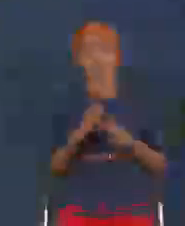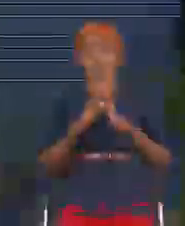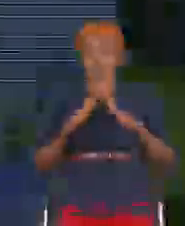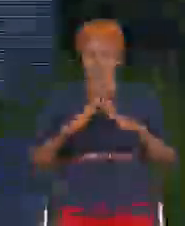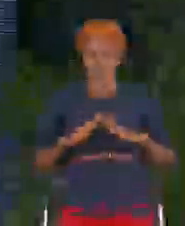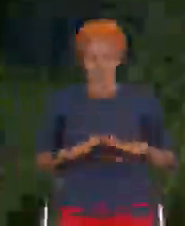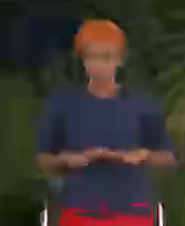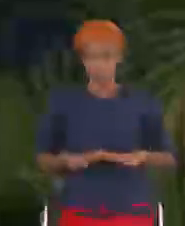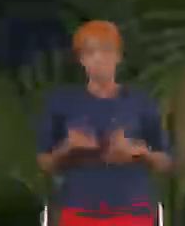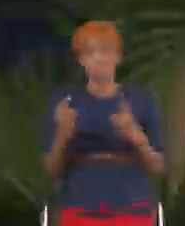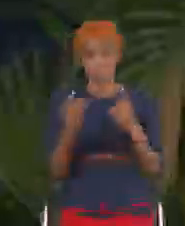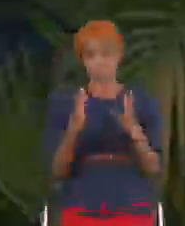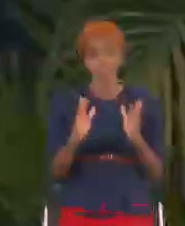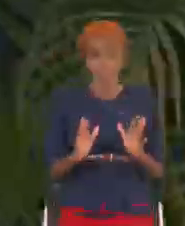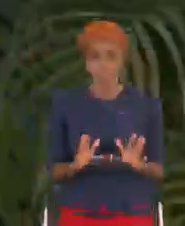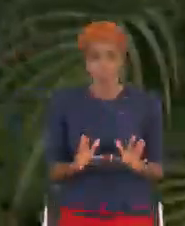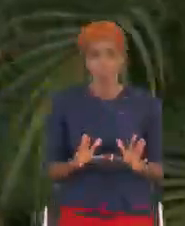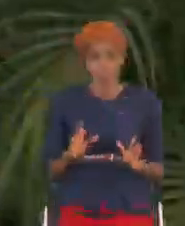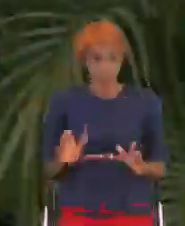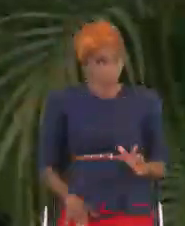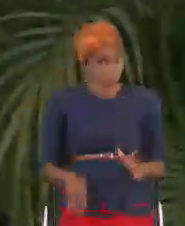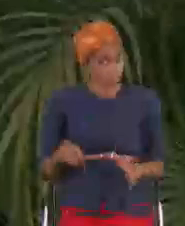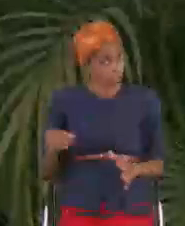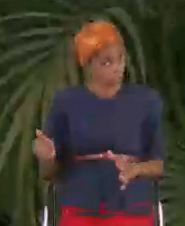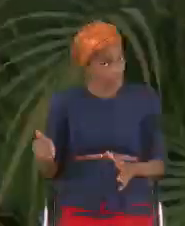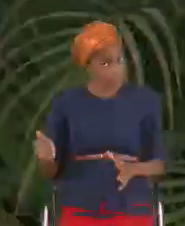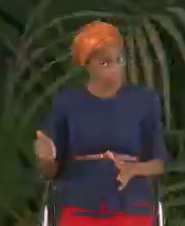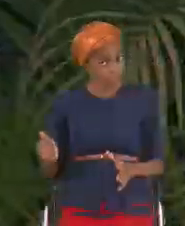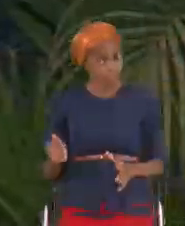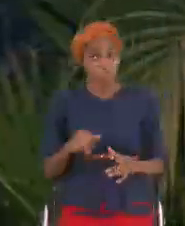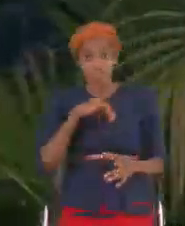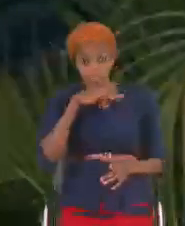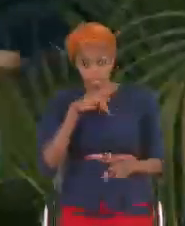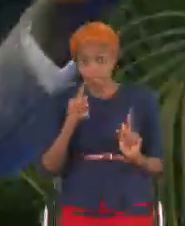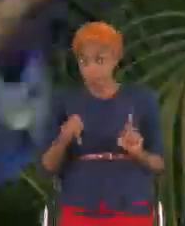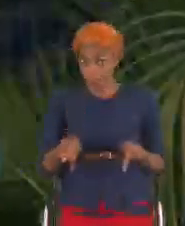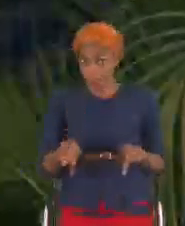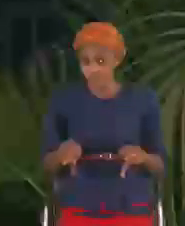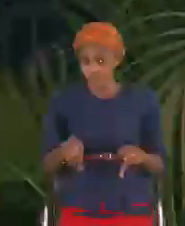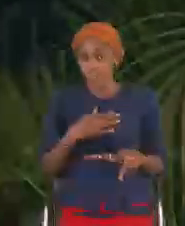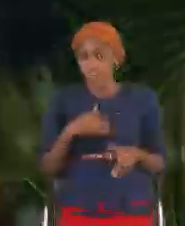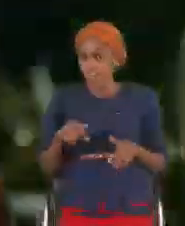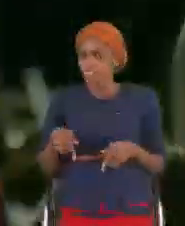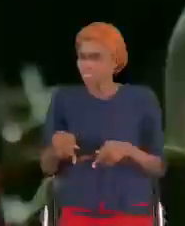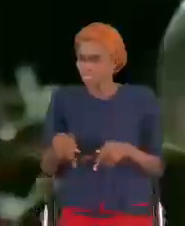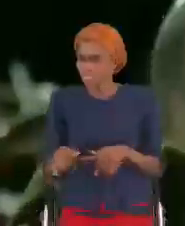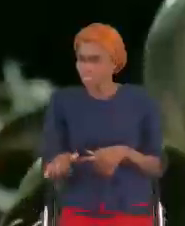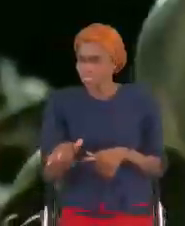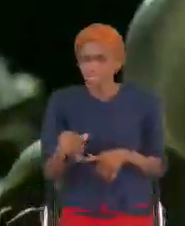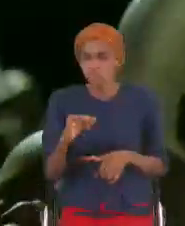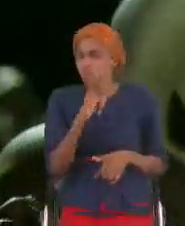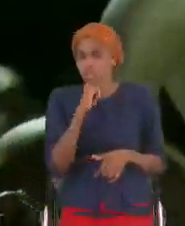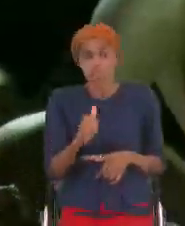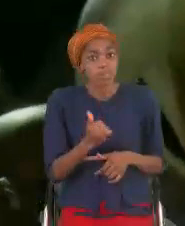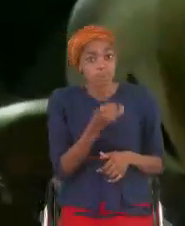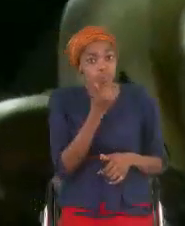a sinner, a dog, a dirty person. And yet she was not